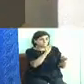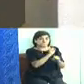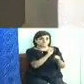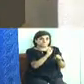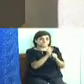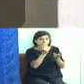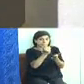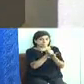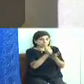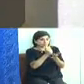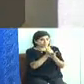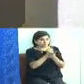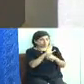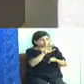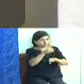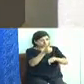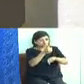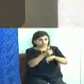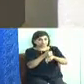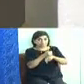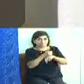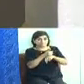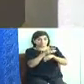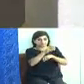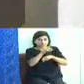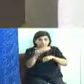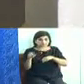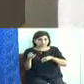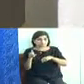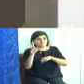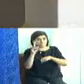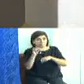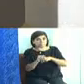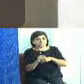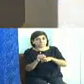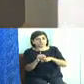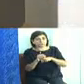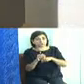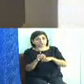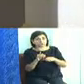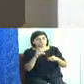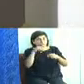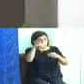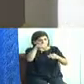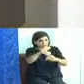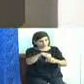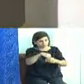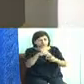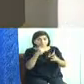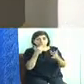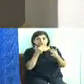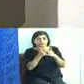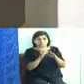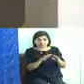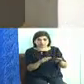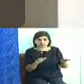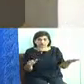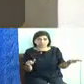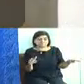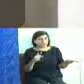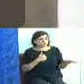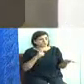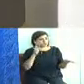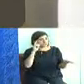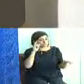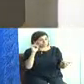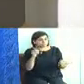help secure that those seed do indeed fall into good ground. And I was thinking